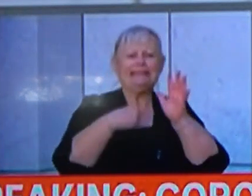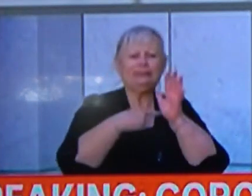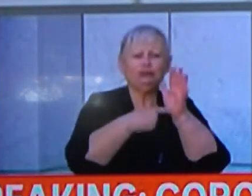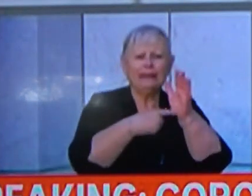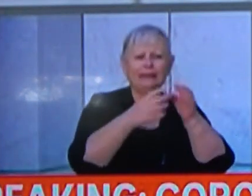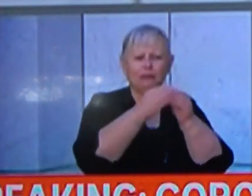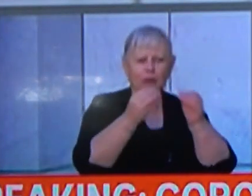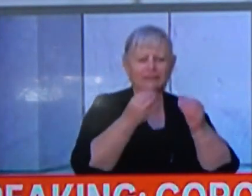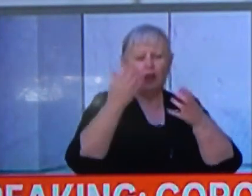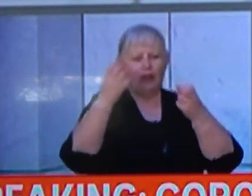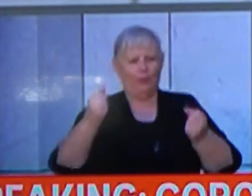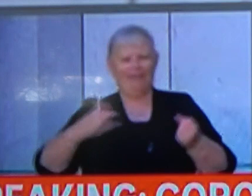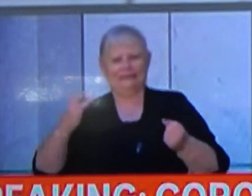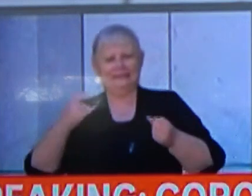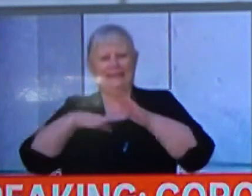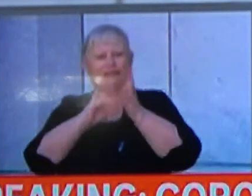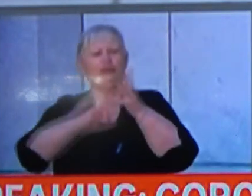in superannuation today.